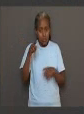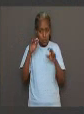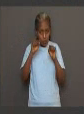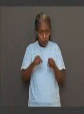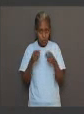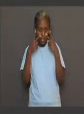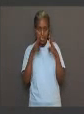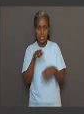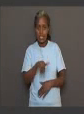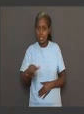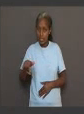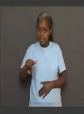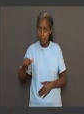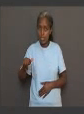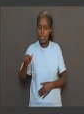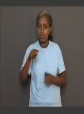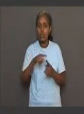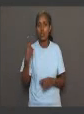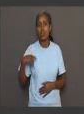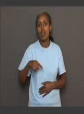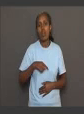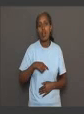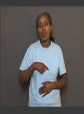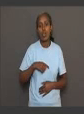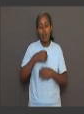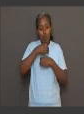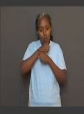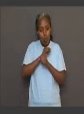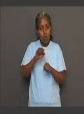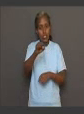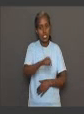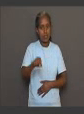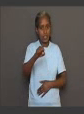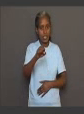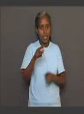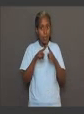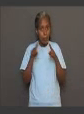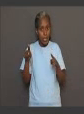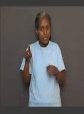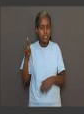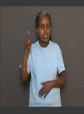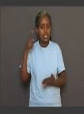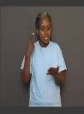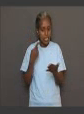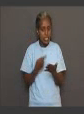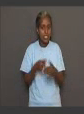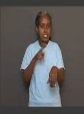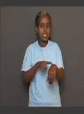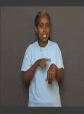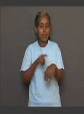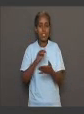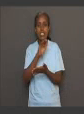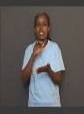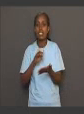it is similar to our old sphere, but this time its